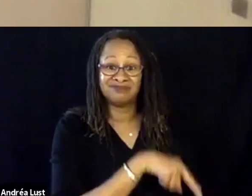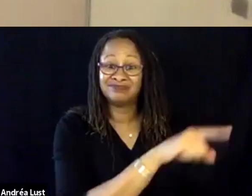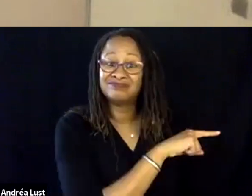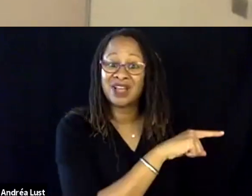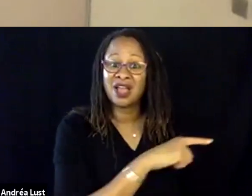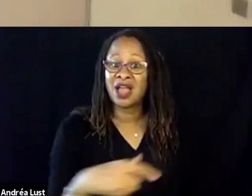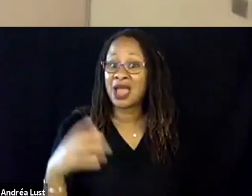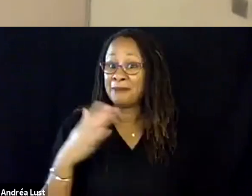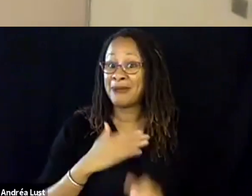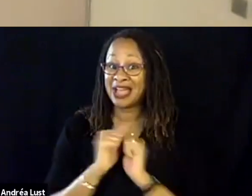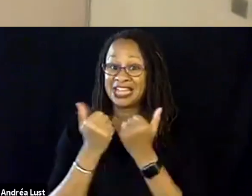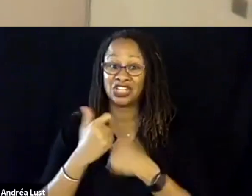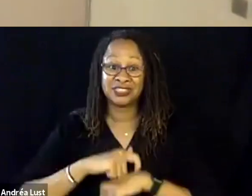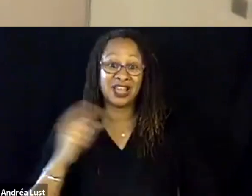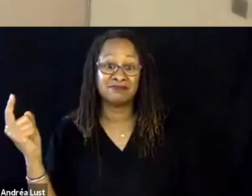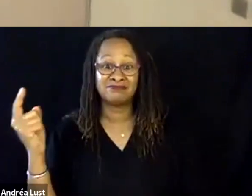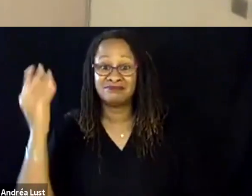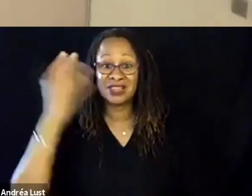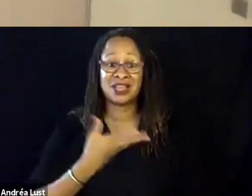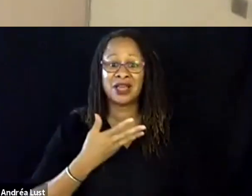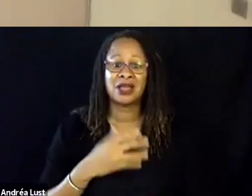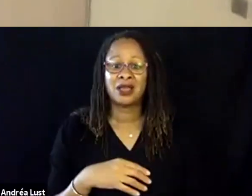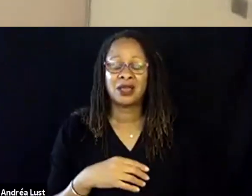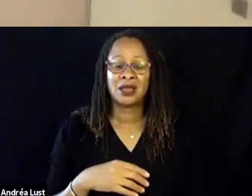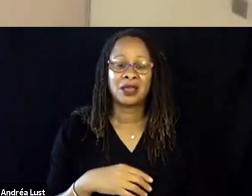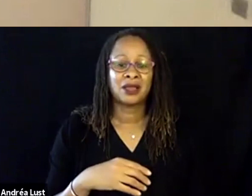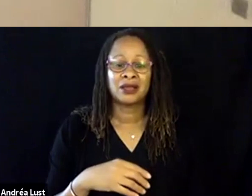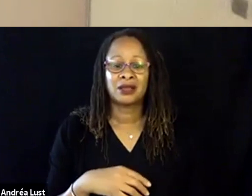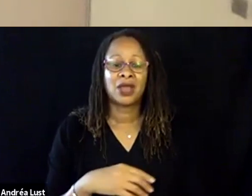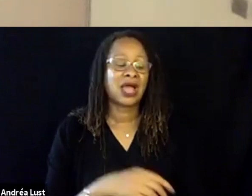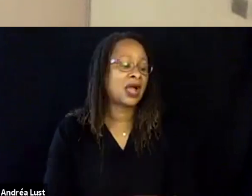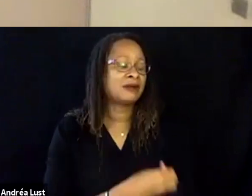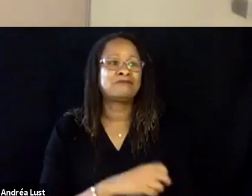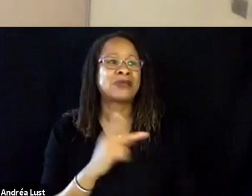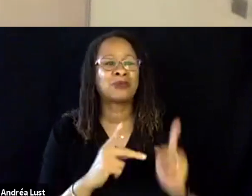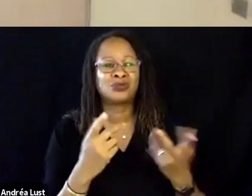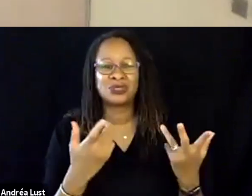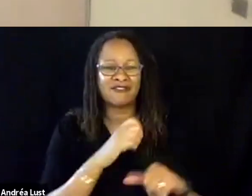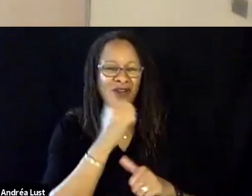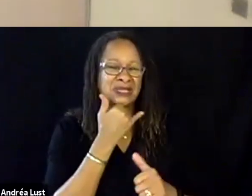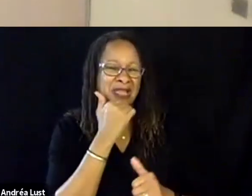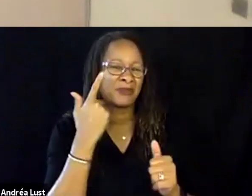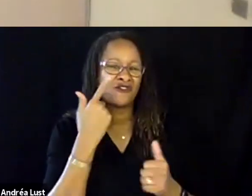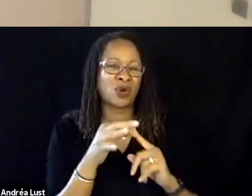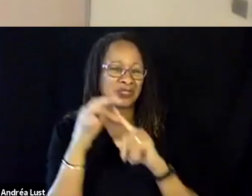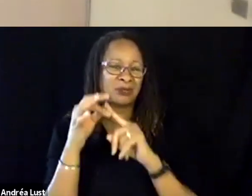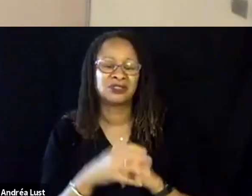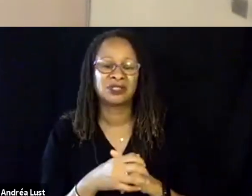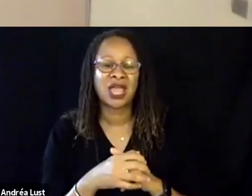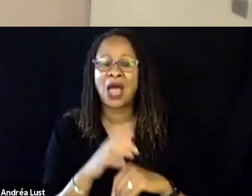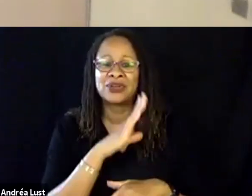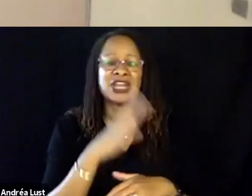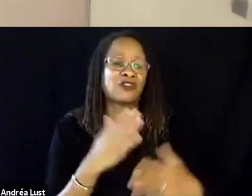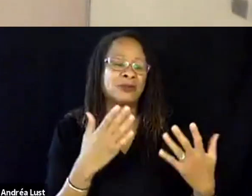my agent at the time that I would never be an ingenue. No one would ever mistake me for an ingenue. I was just 19. She was saying that I would never be the damsel in distress.